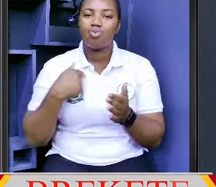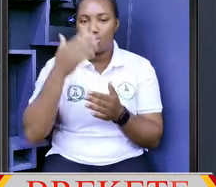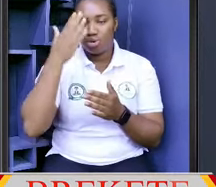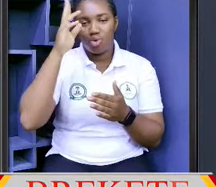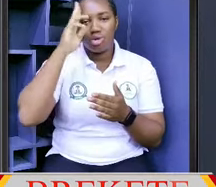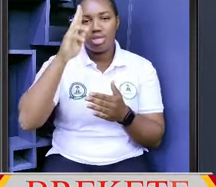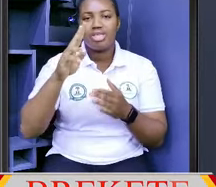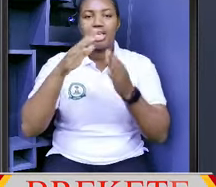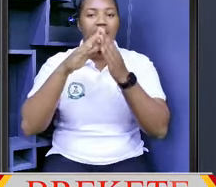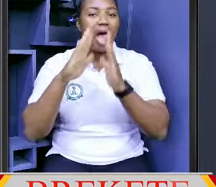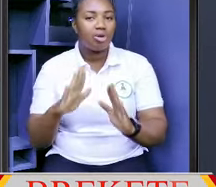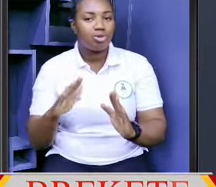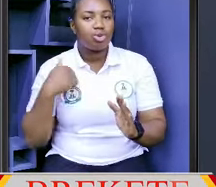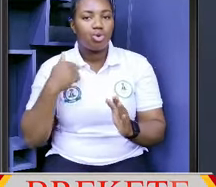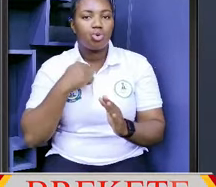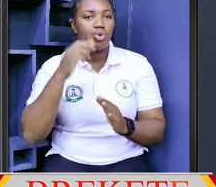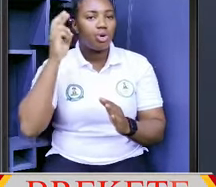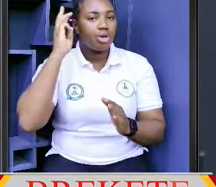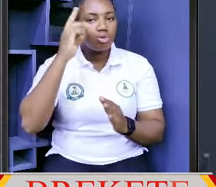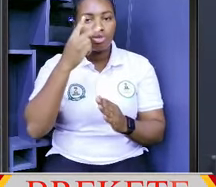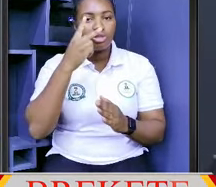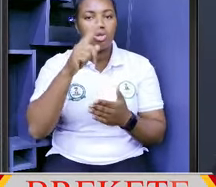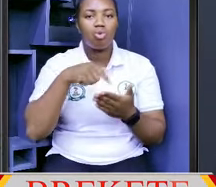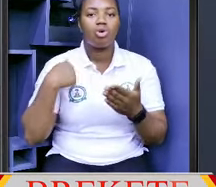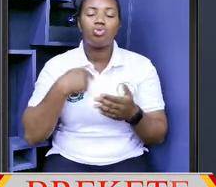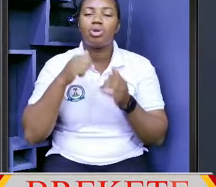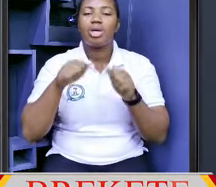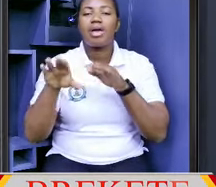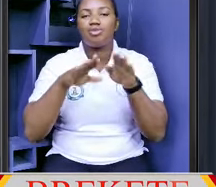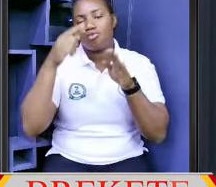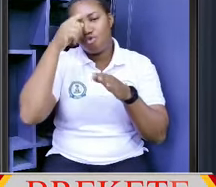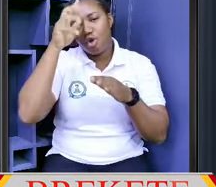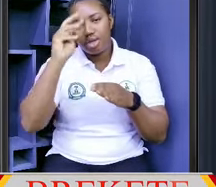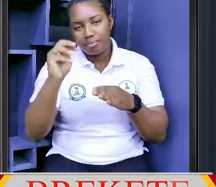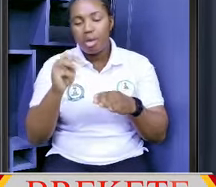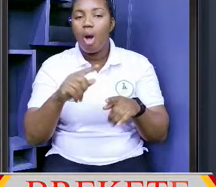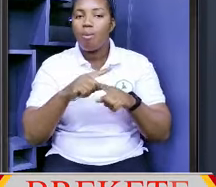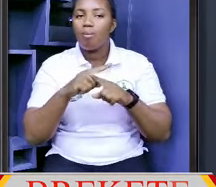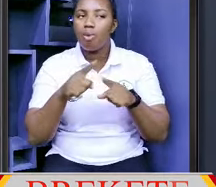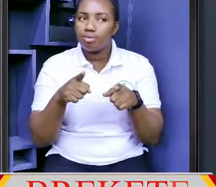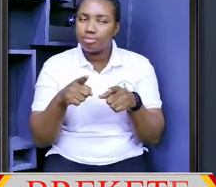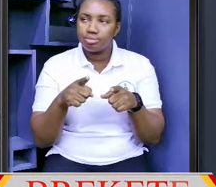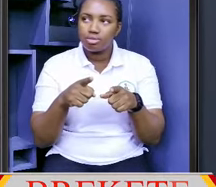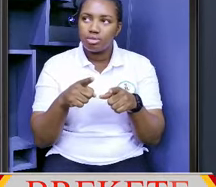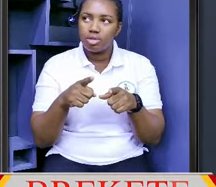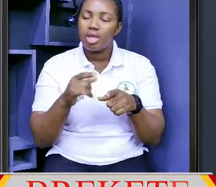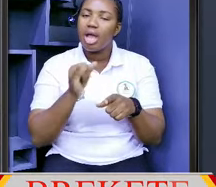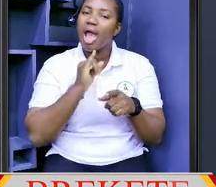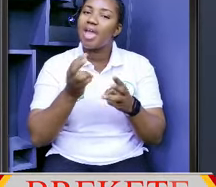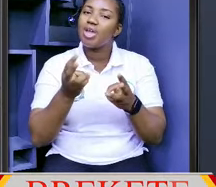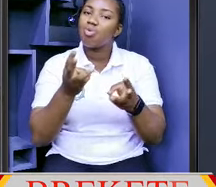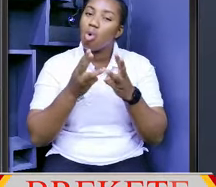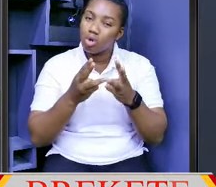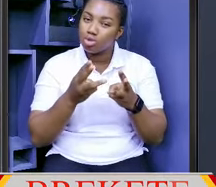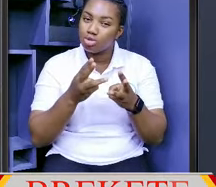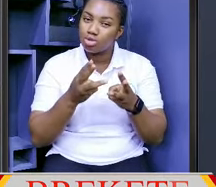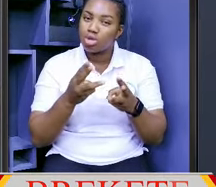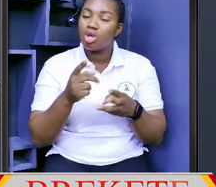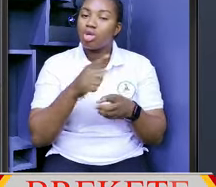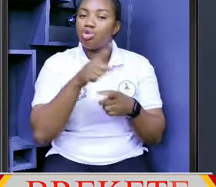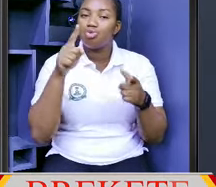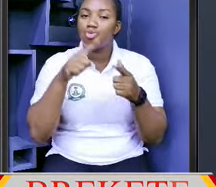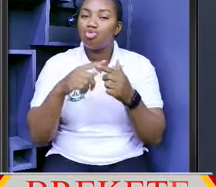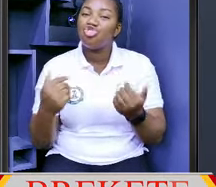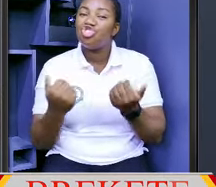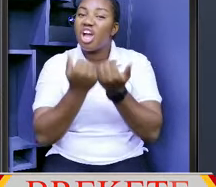house, we go see what thing we go fit do for him. But I won't make you challenge all the Muslim